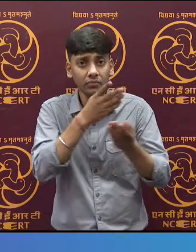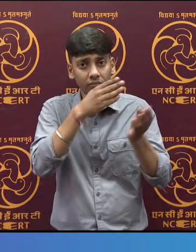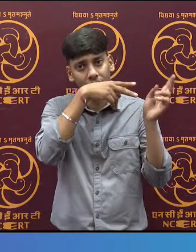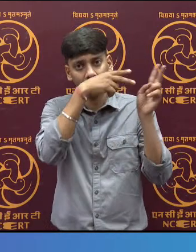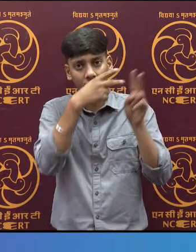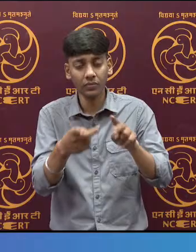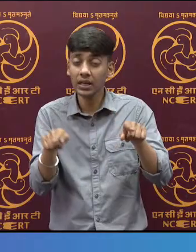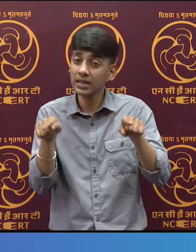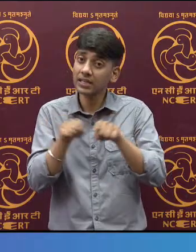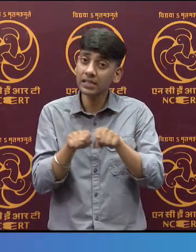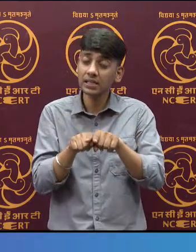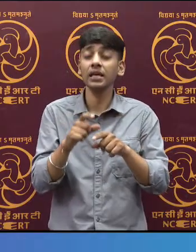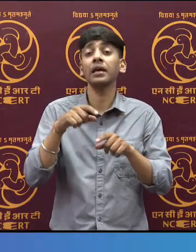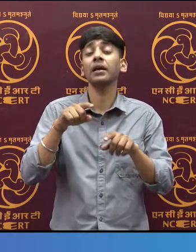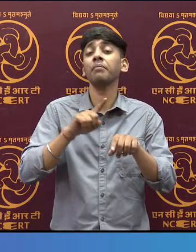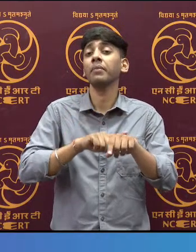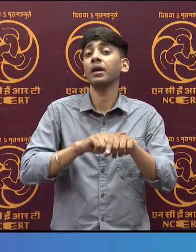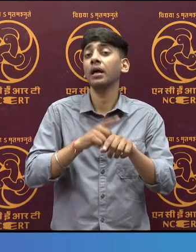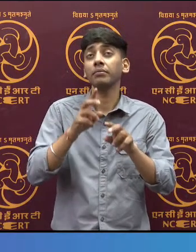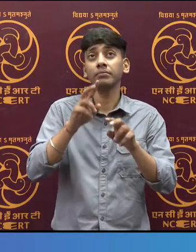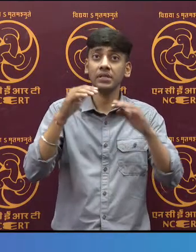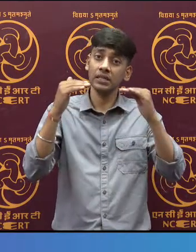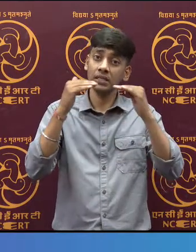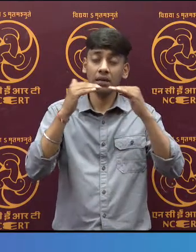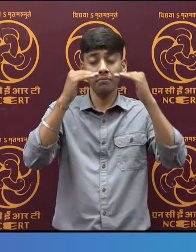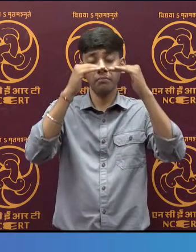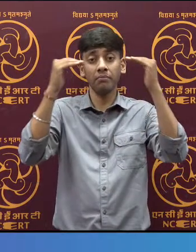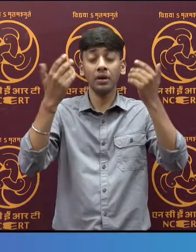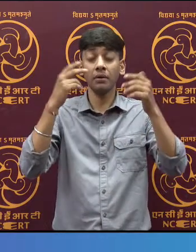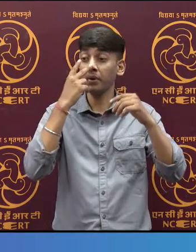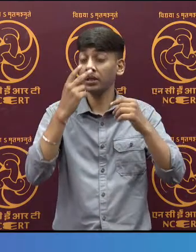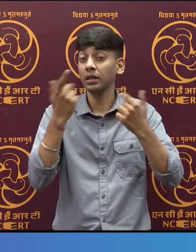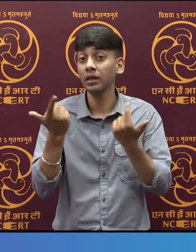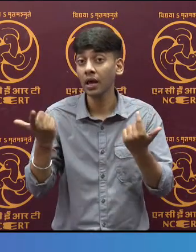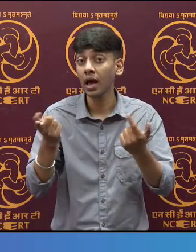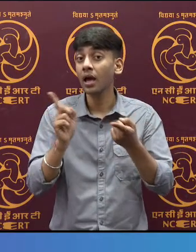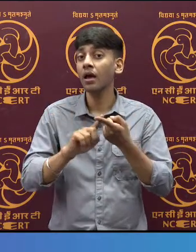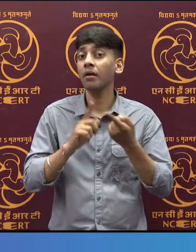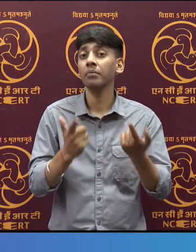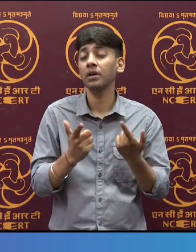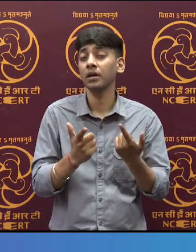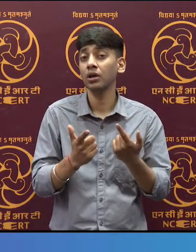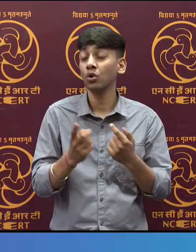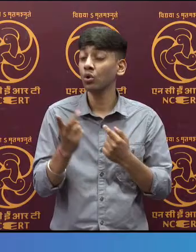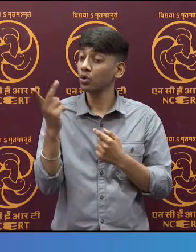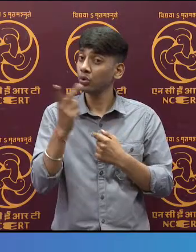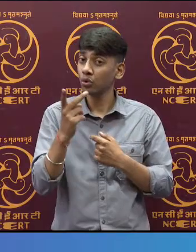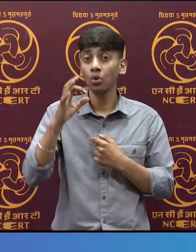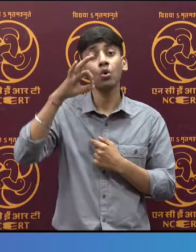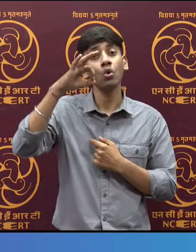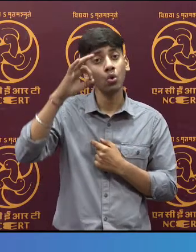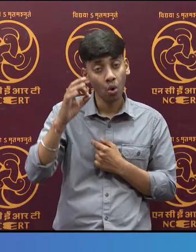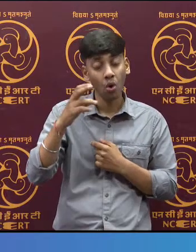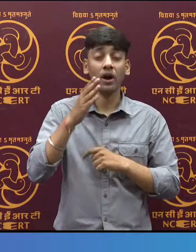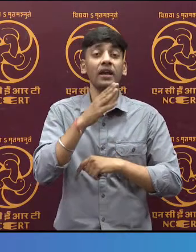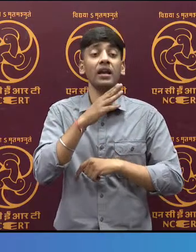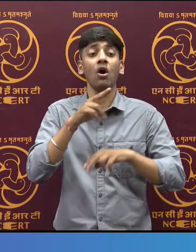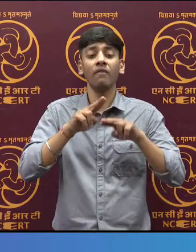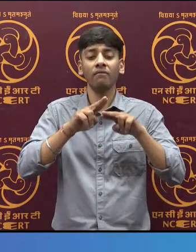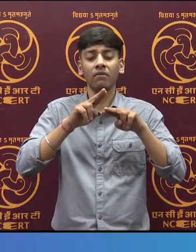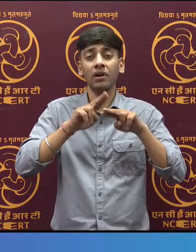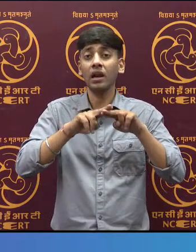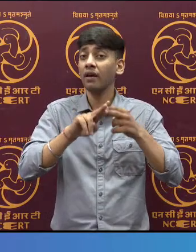time. time from the same height, then I will observe that both the coin and the feather will reach